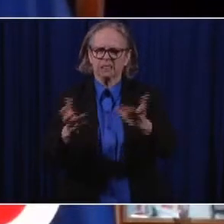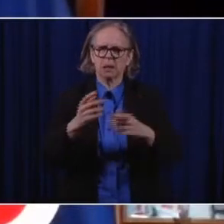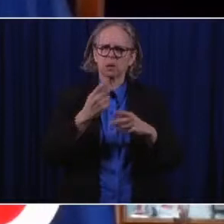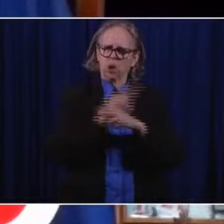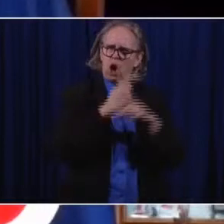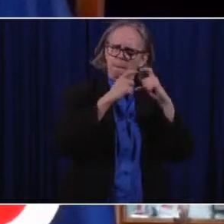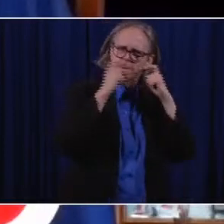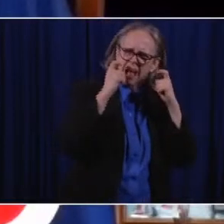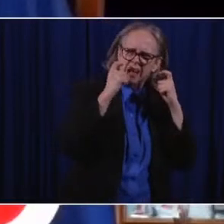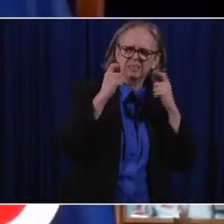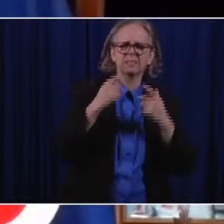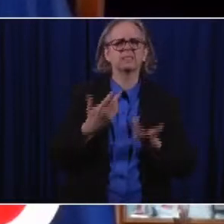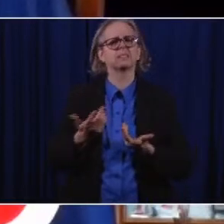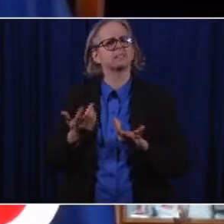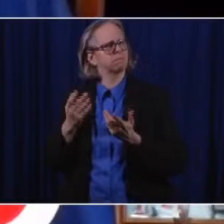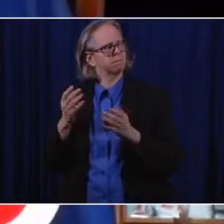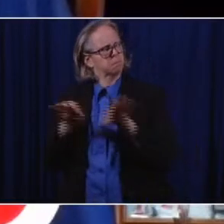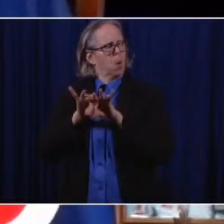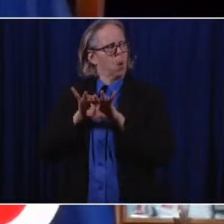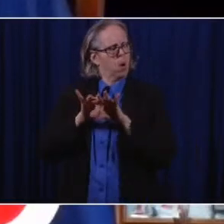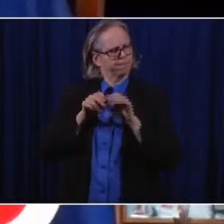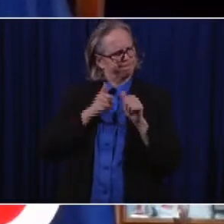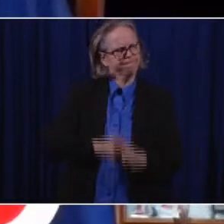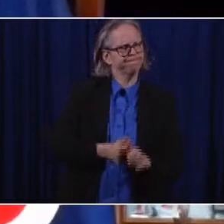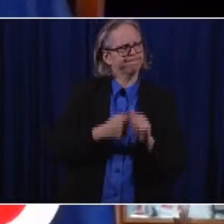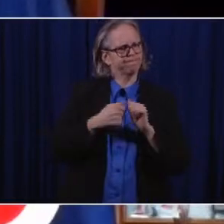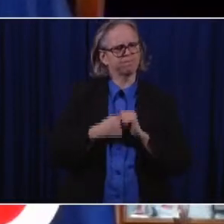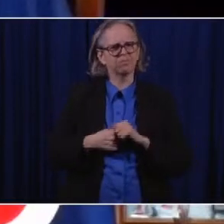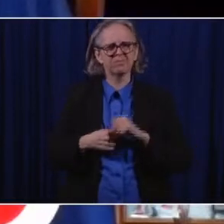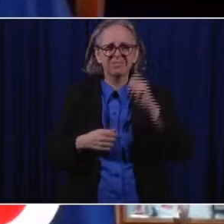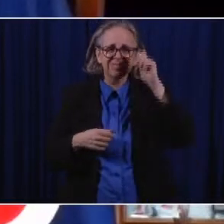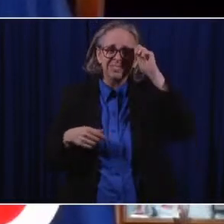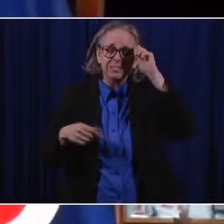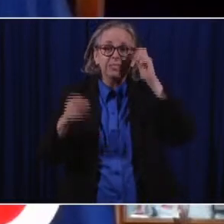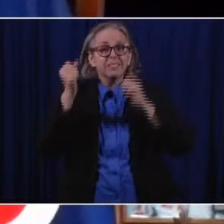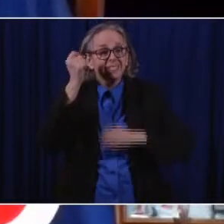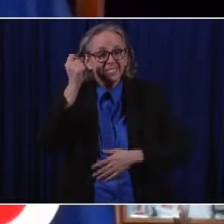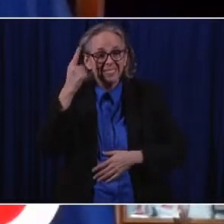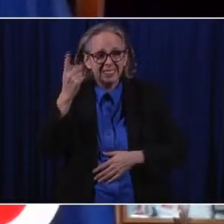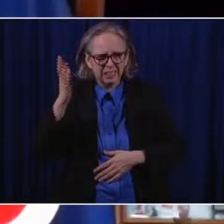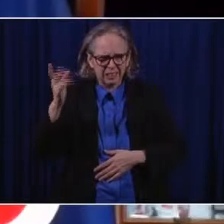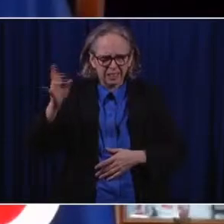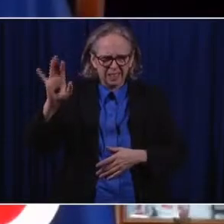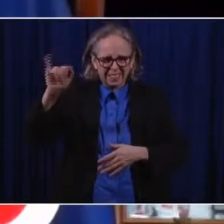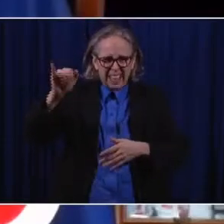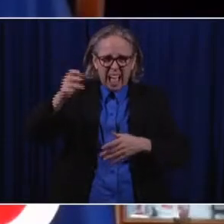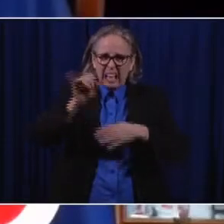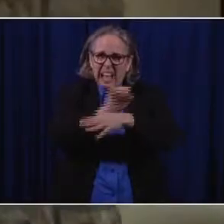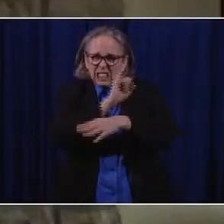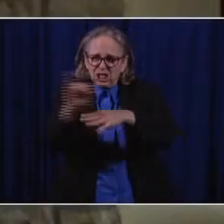is basically an industry-wide effort to manage this as well.